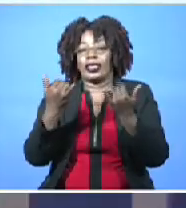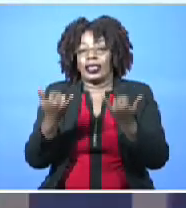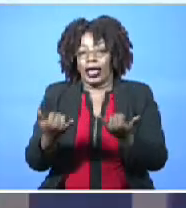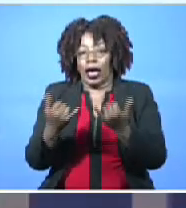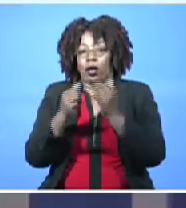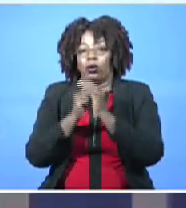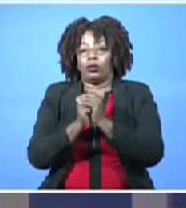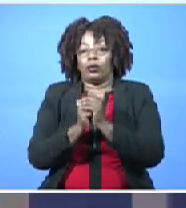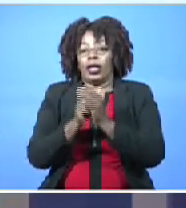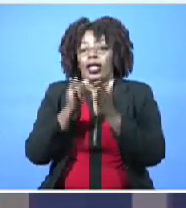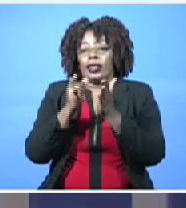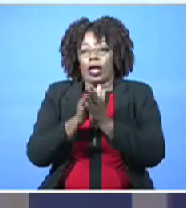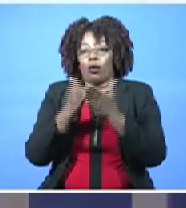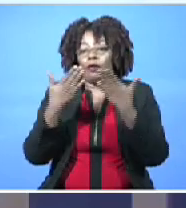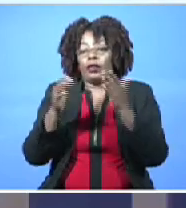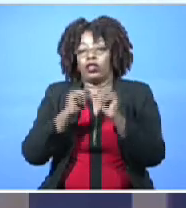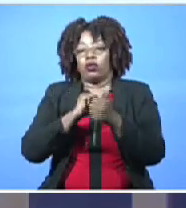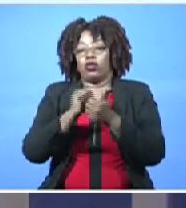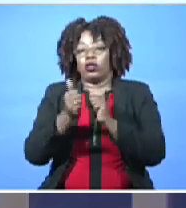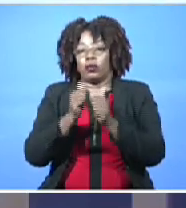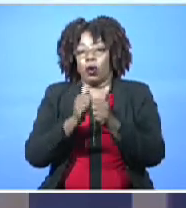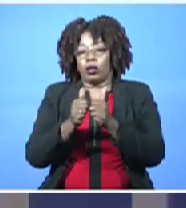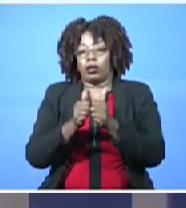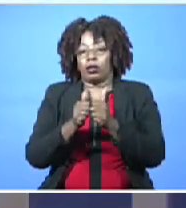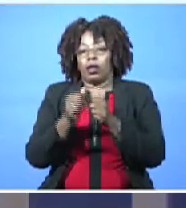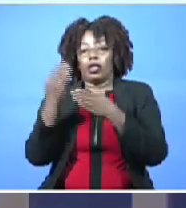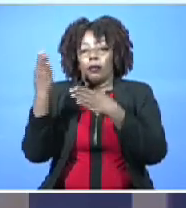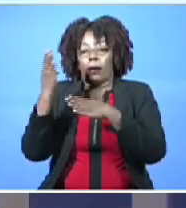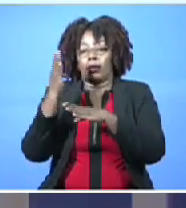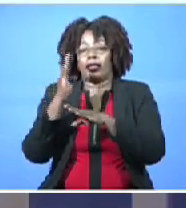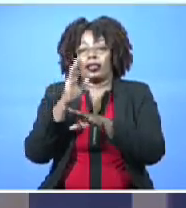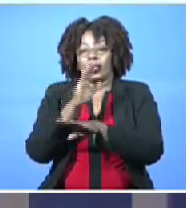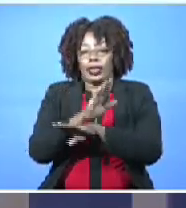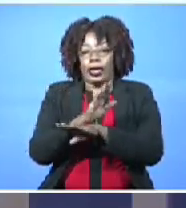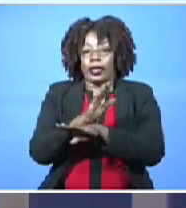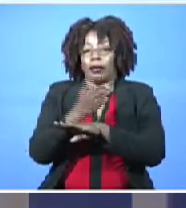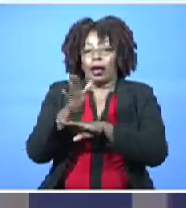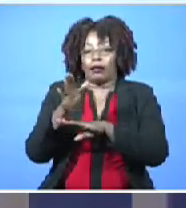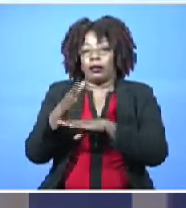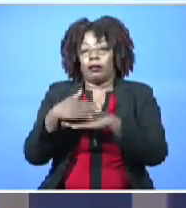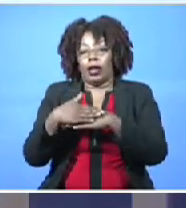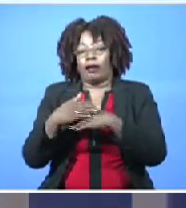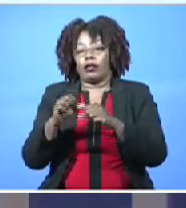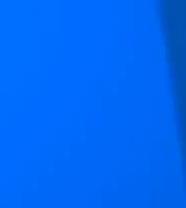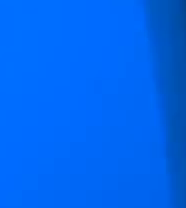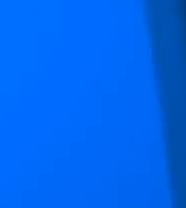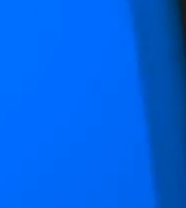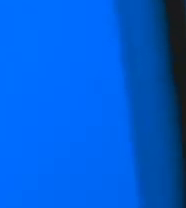And that will do it for sports. Stay tuned. The Bahamas Tonight comes back after the break.